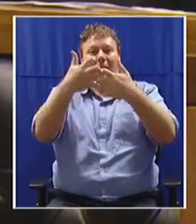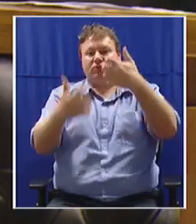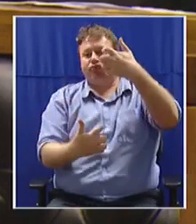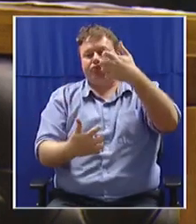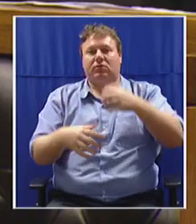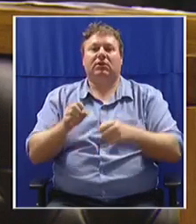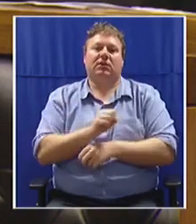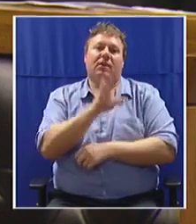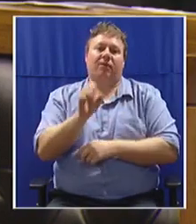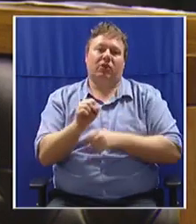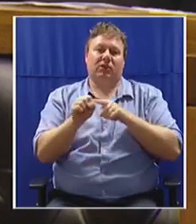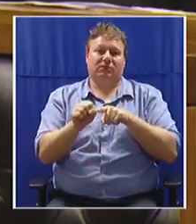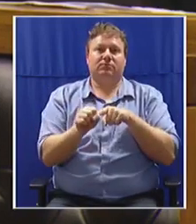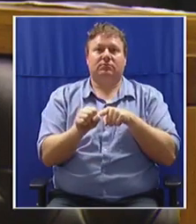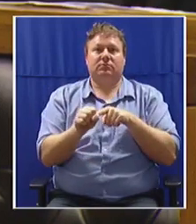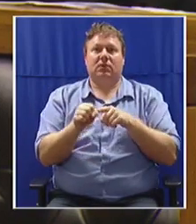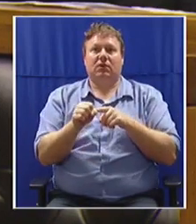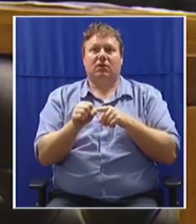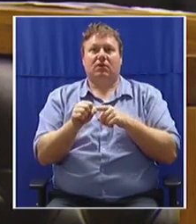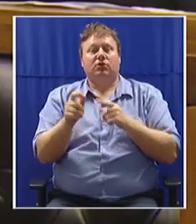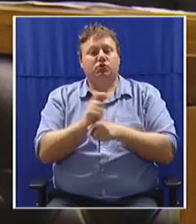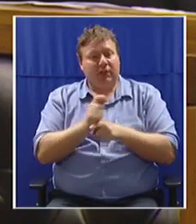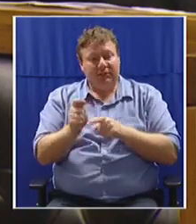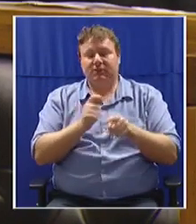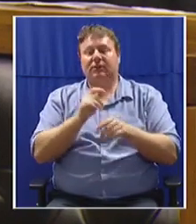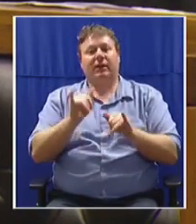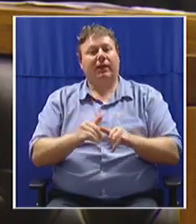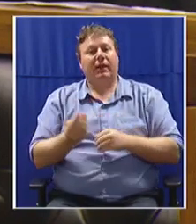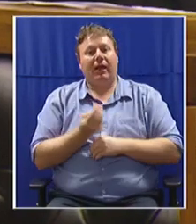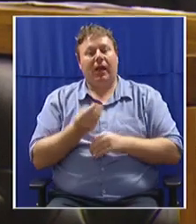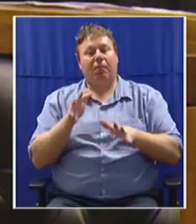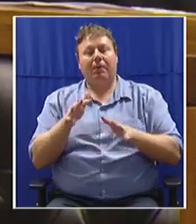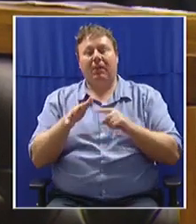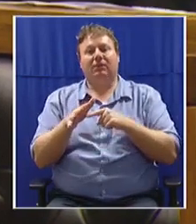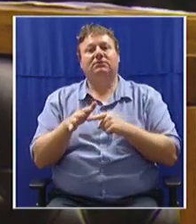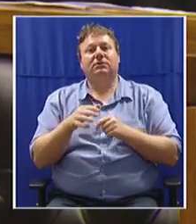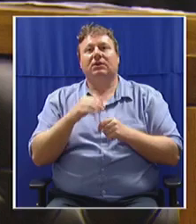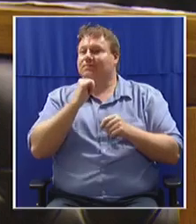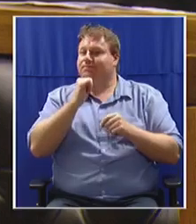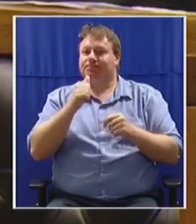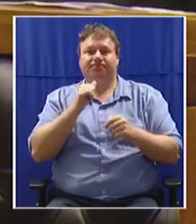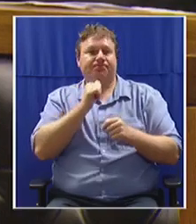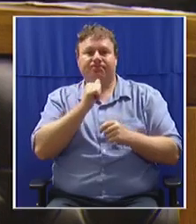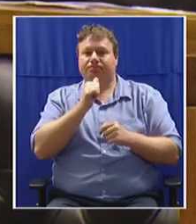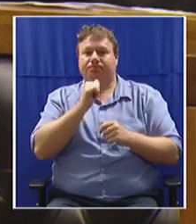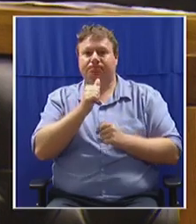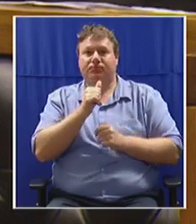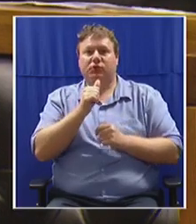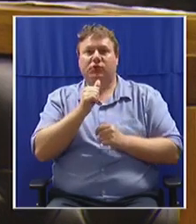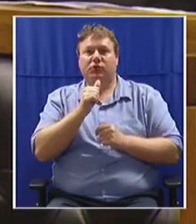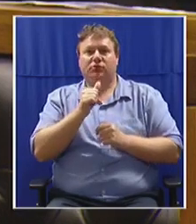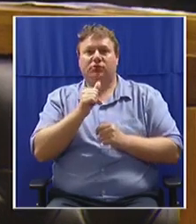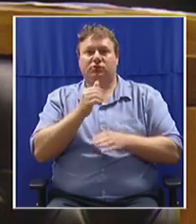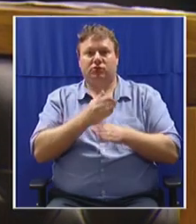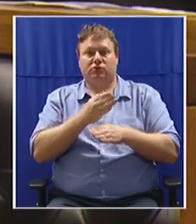are we're training young people that cannot be absorbed by